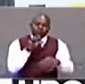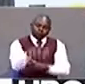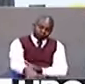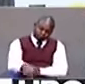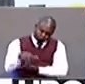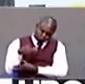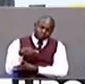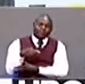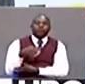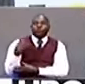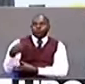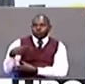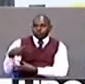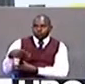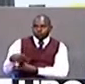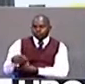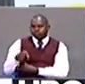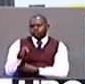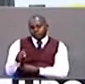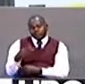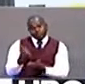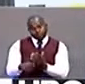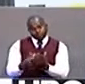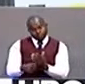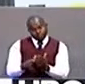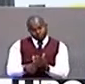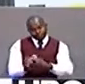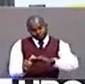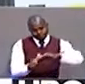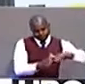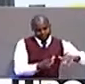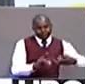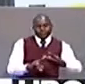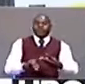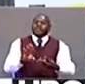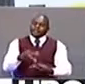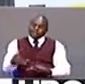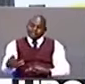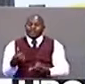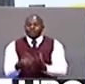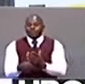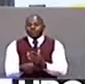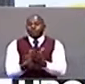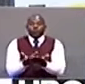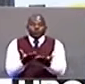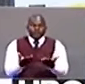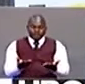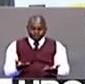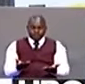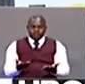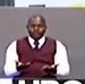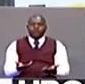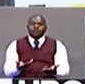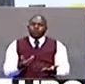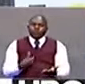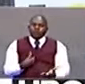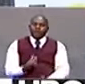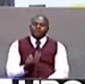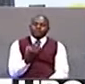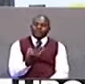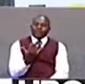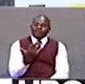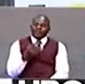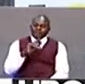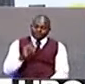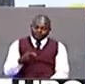there. Okay, that's one problem on one hand. The other problem is that we have